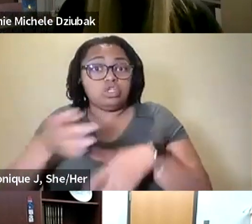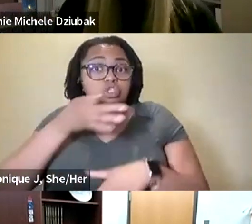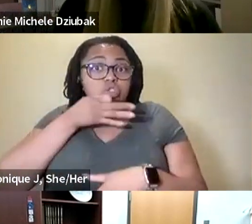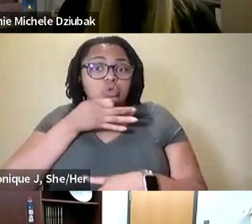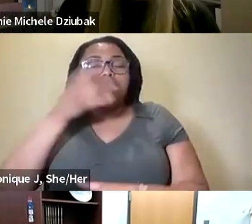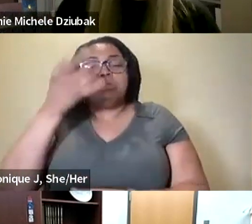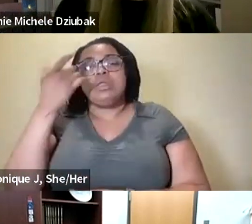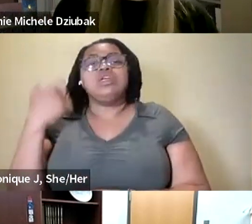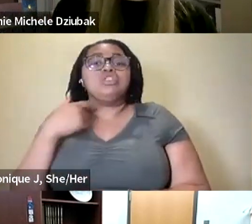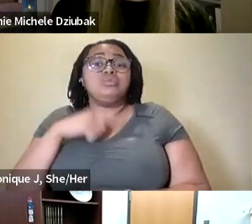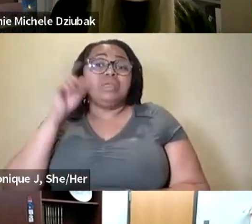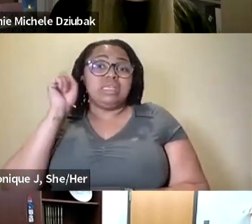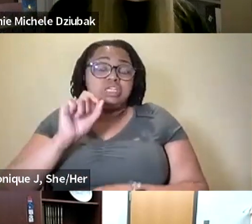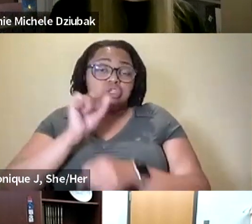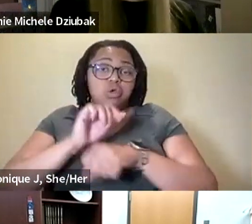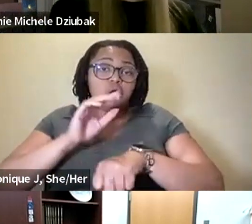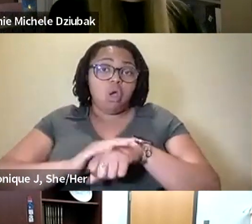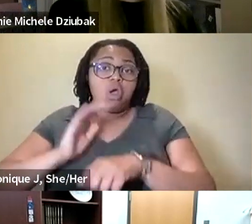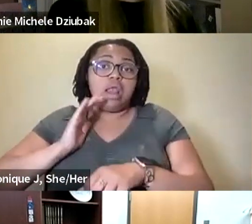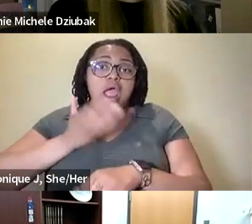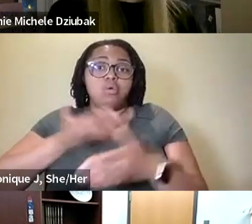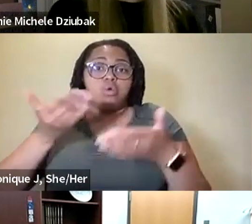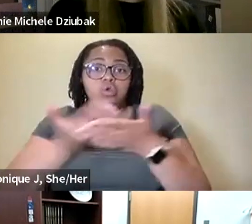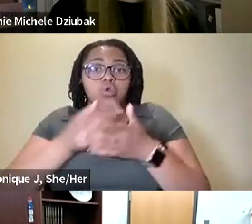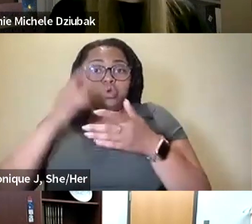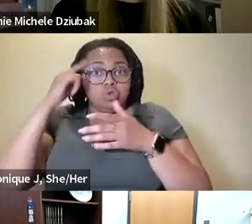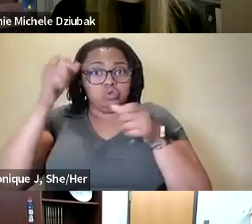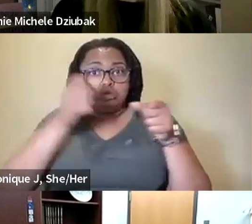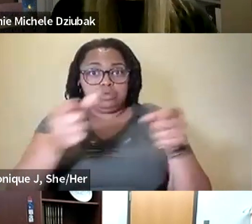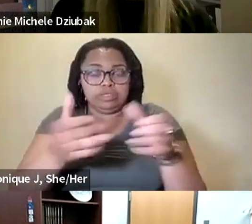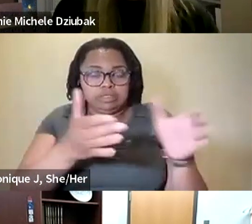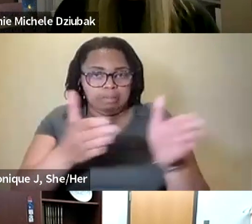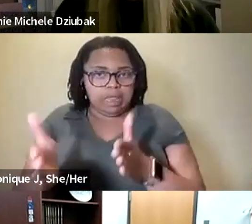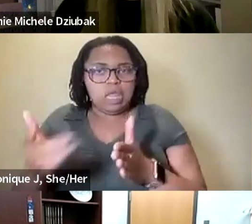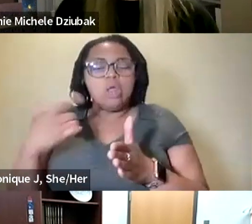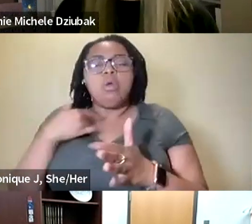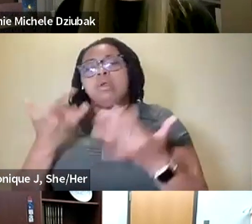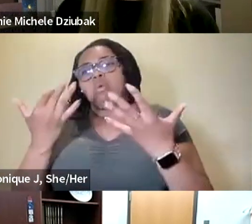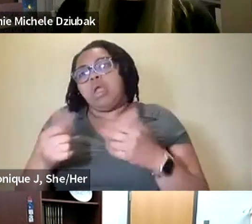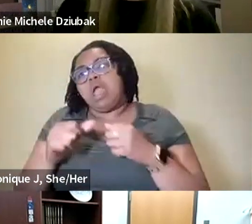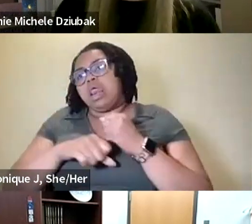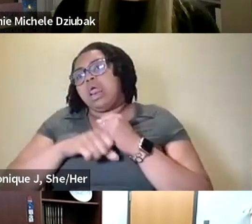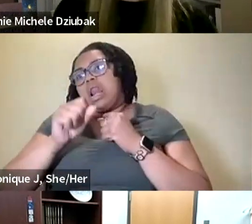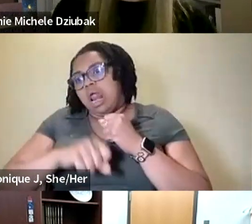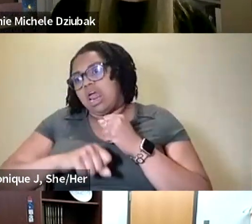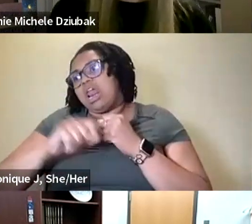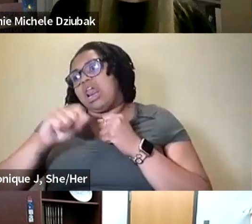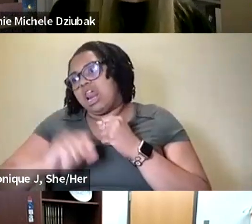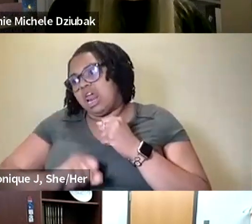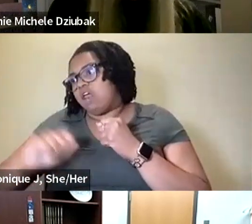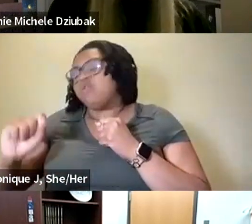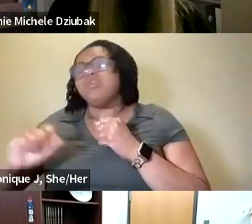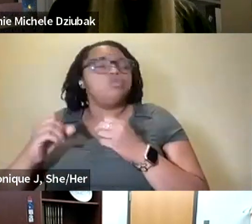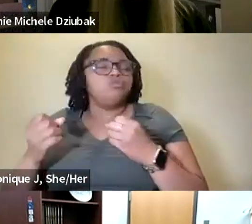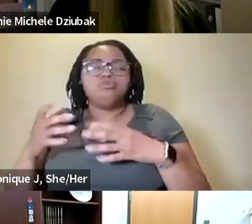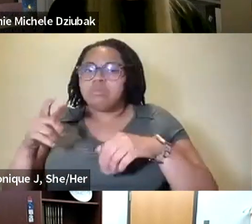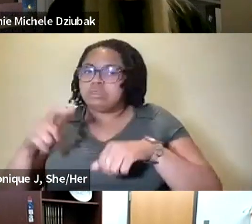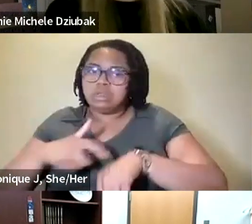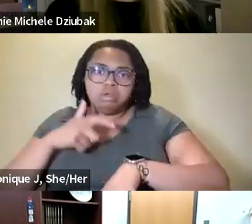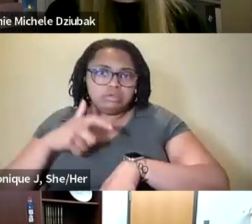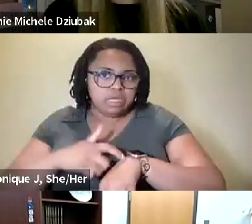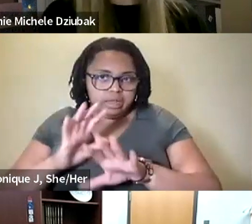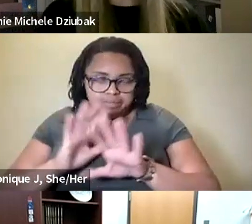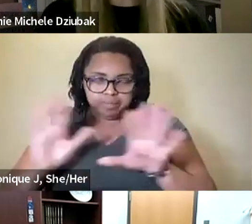our new strategic plan that has been pushed off for way too long. But with this forum happening